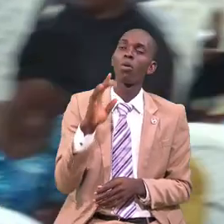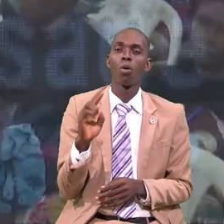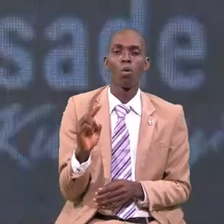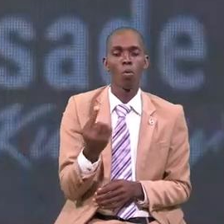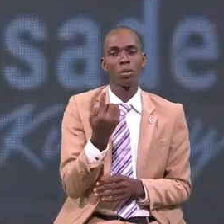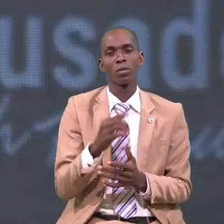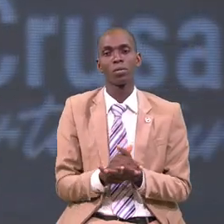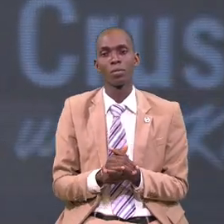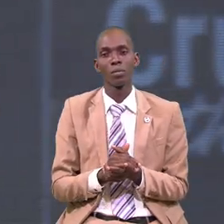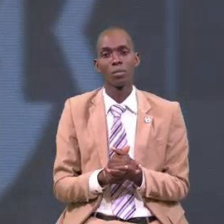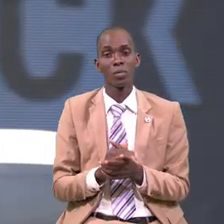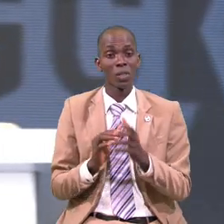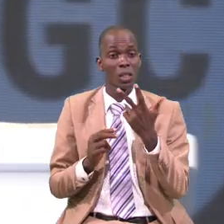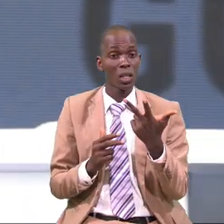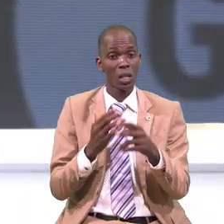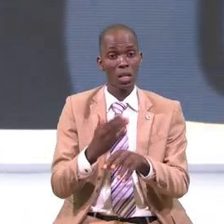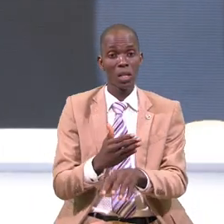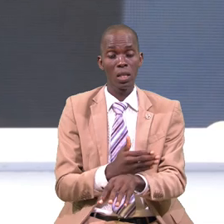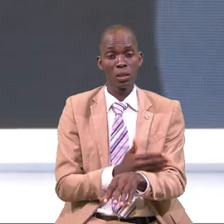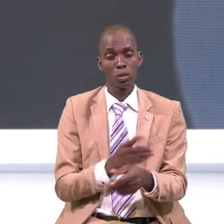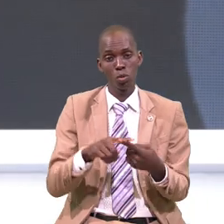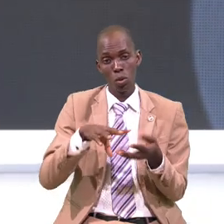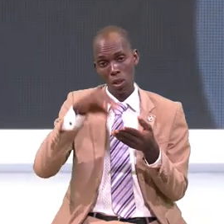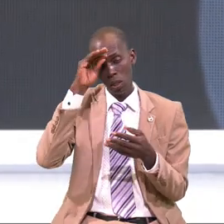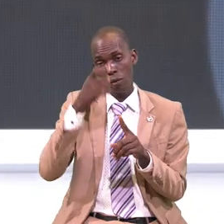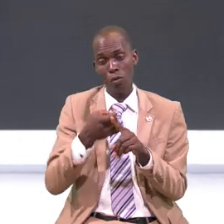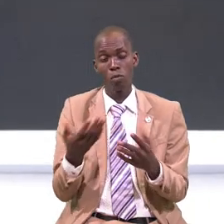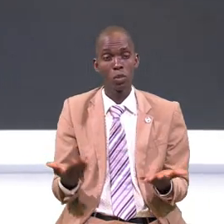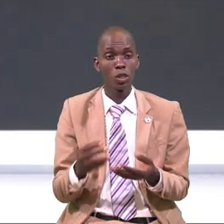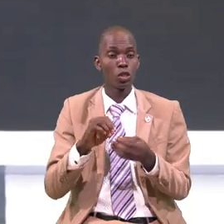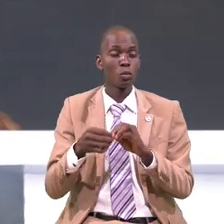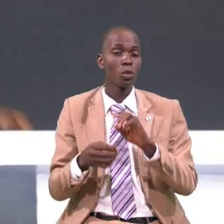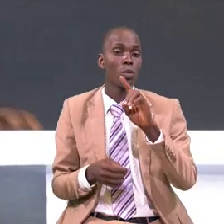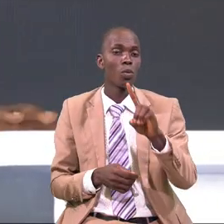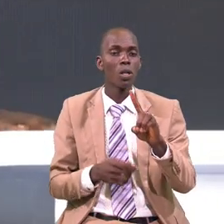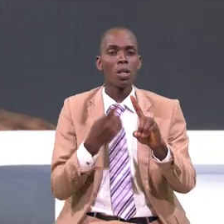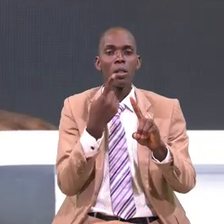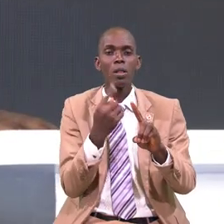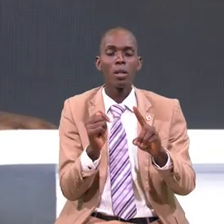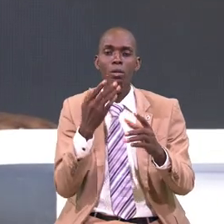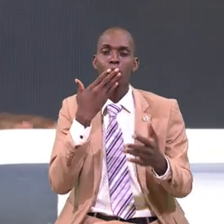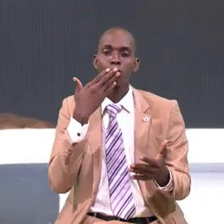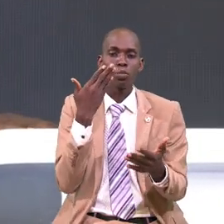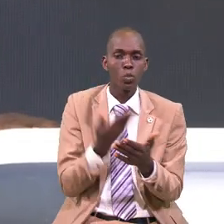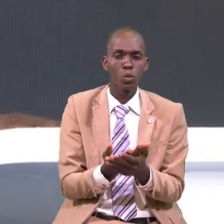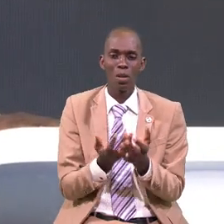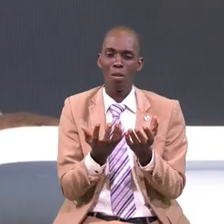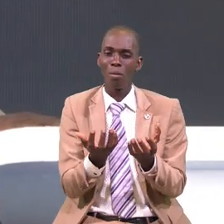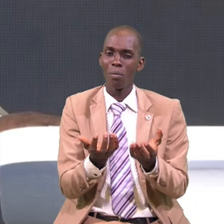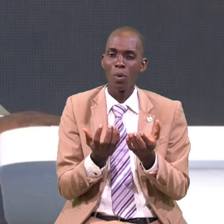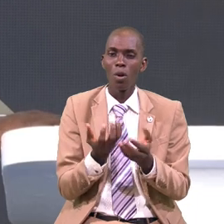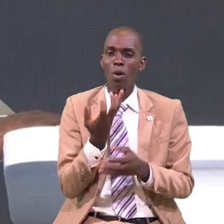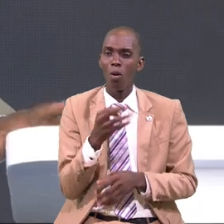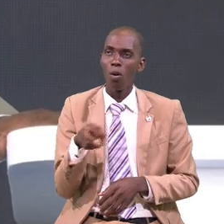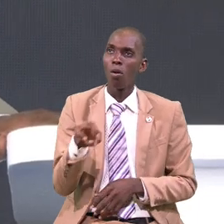There are three things we're looking at here. Number one, the good thirst of pilgrims